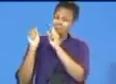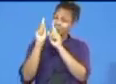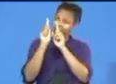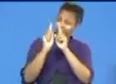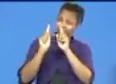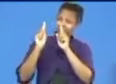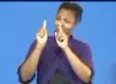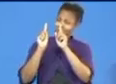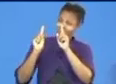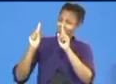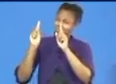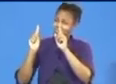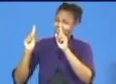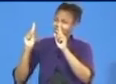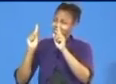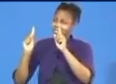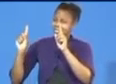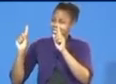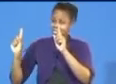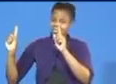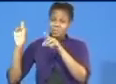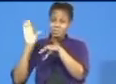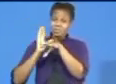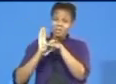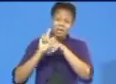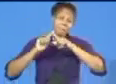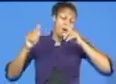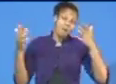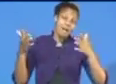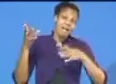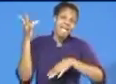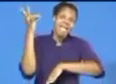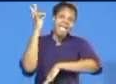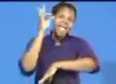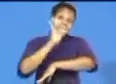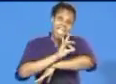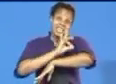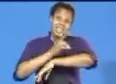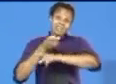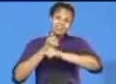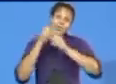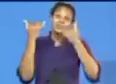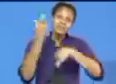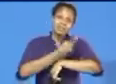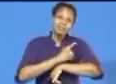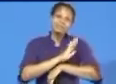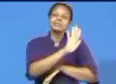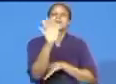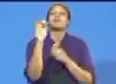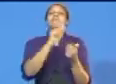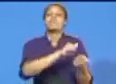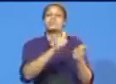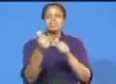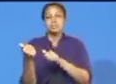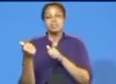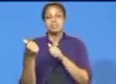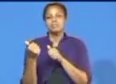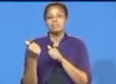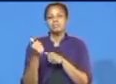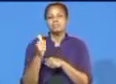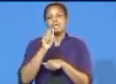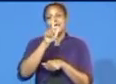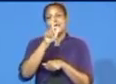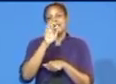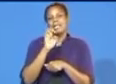the church, but 8 days from today is your baptism. In the Lehigh